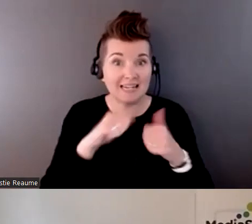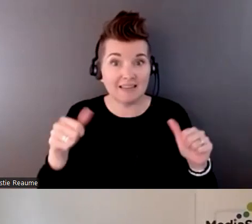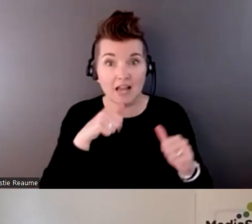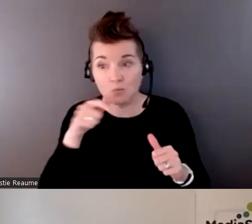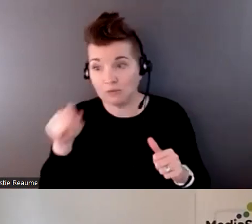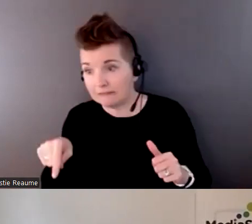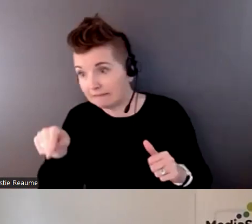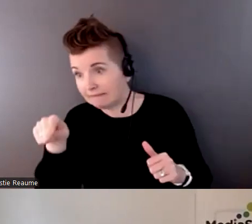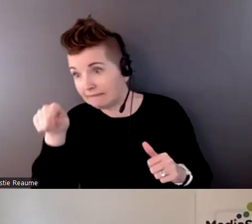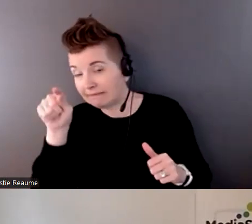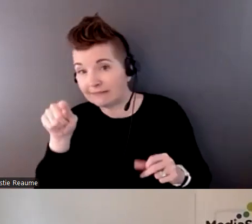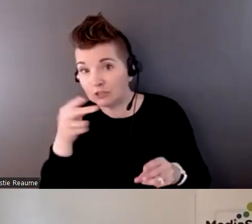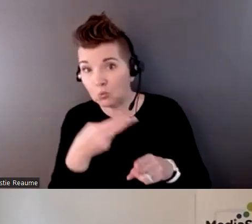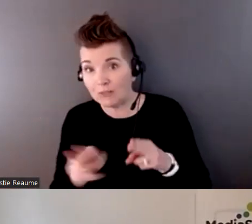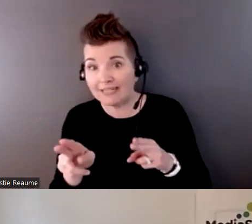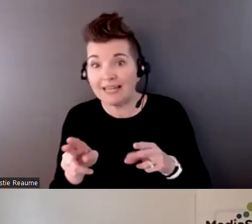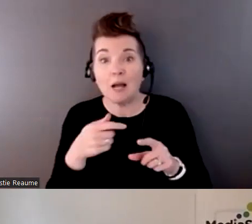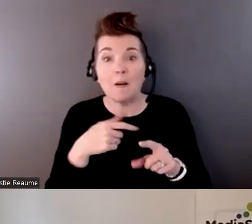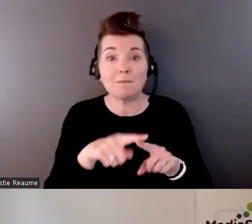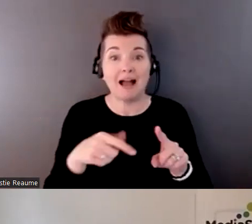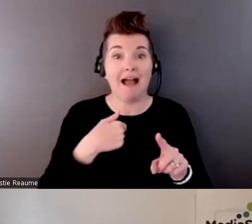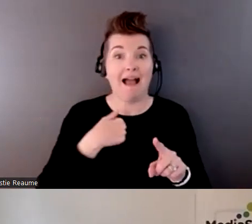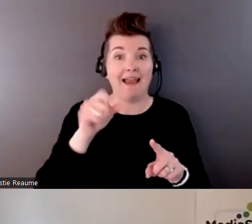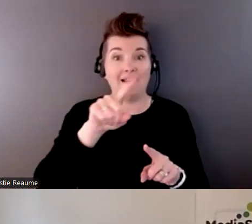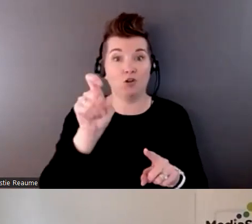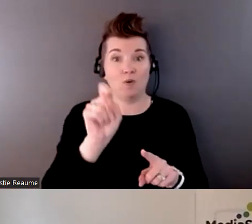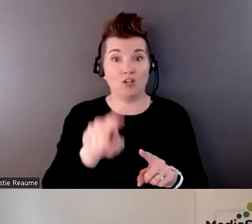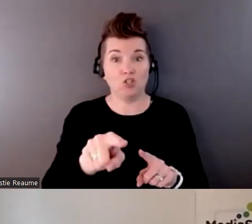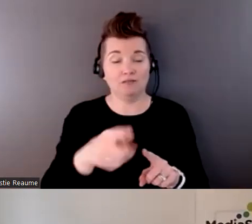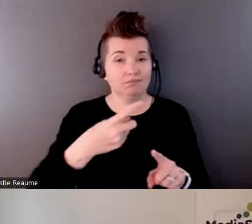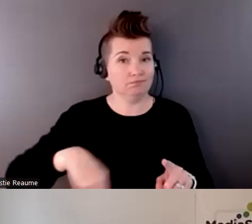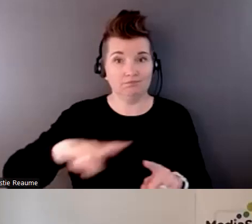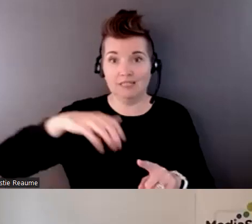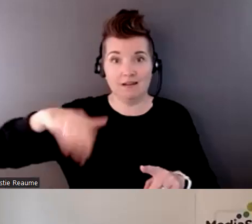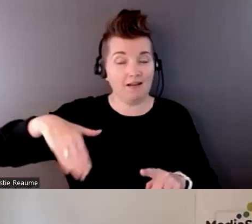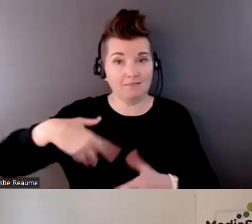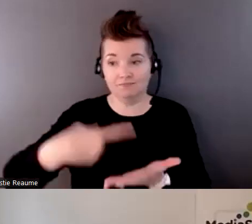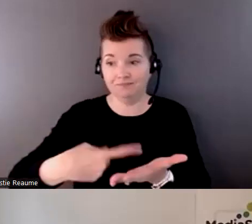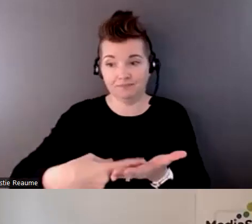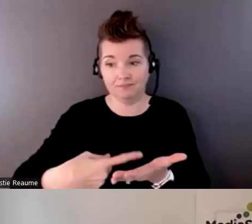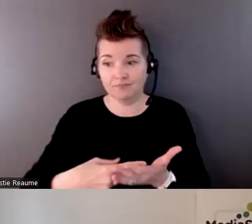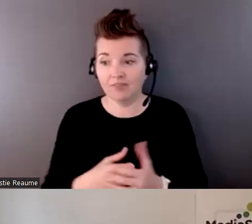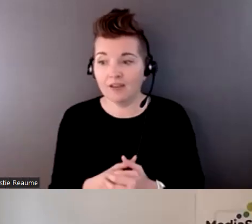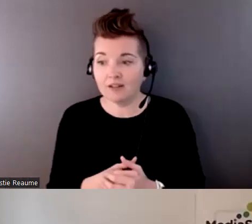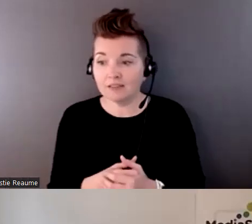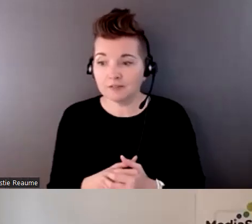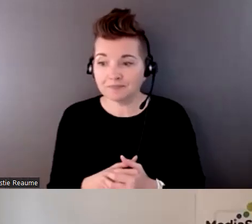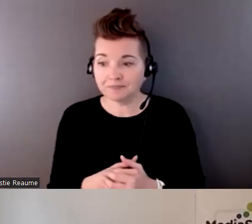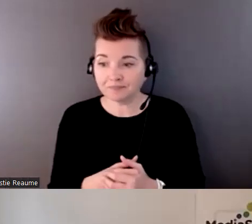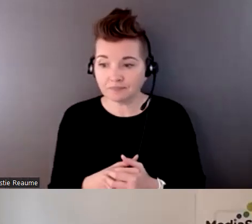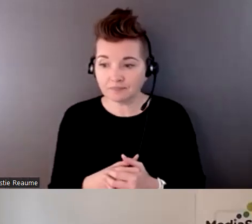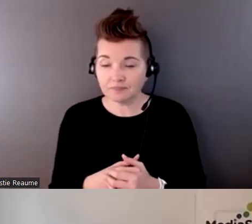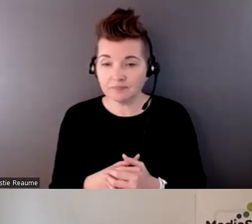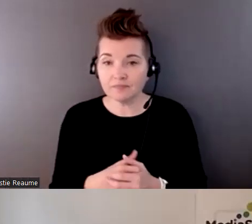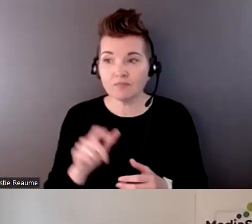and have a quick look but I have a question which we haven't really touched on and it's uh we're talking about you know tools and